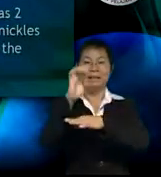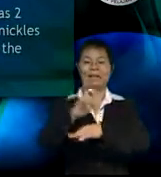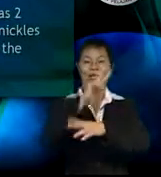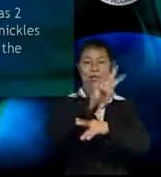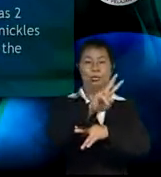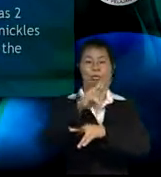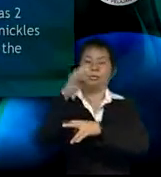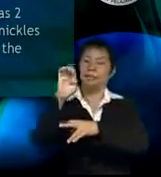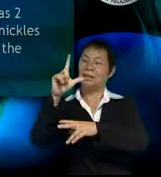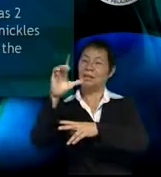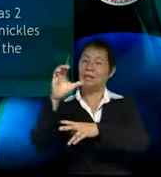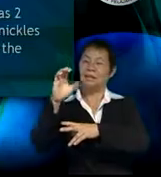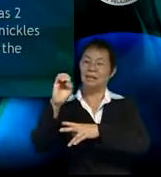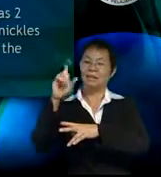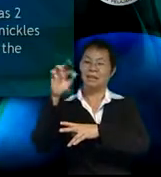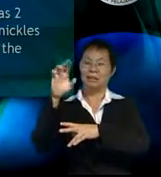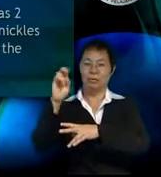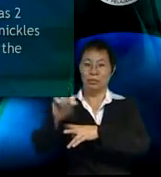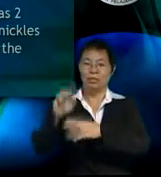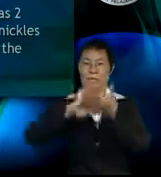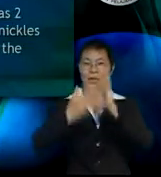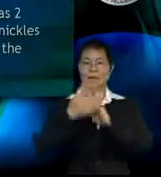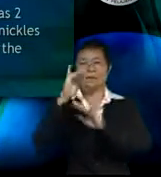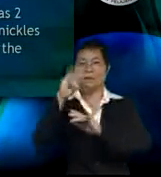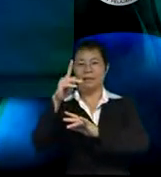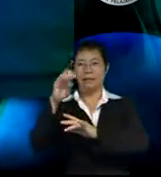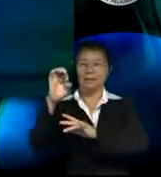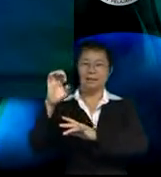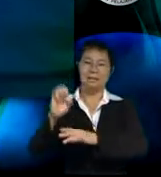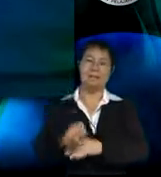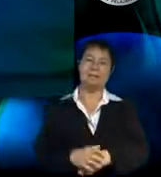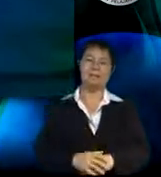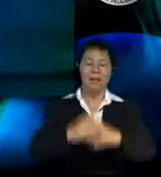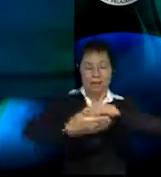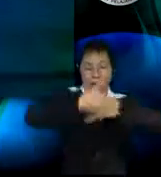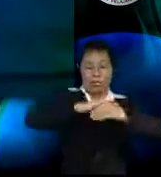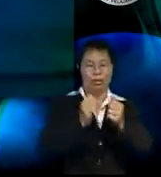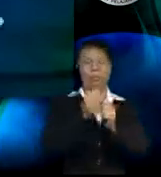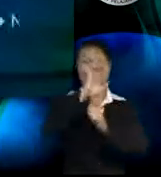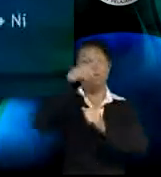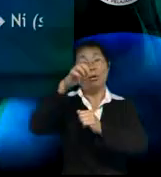electrons, became nickel's atom and coated the copper foil.